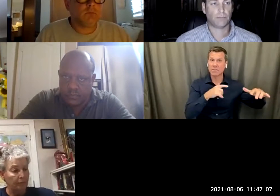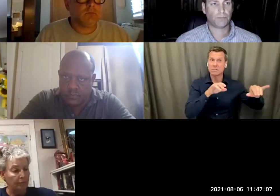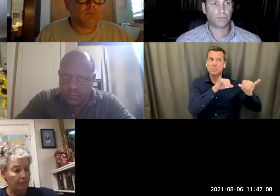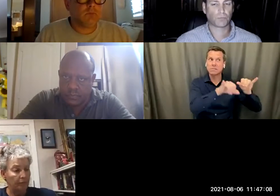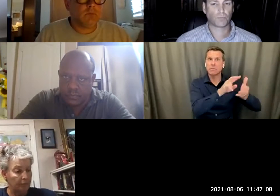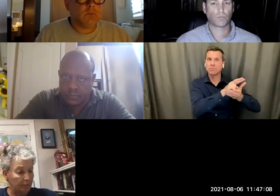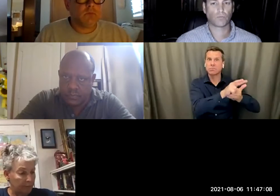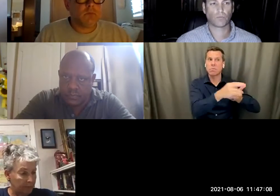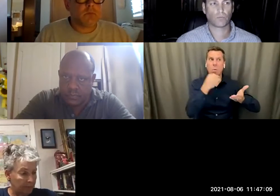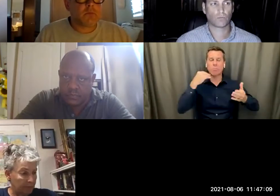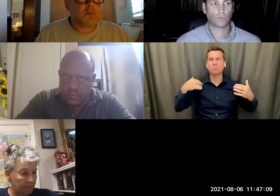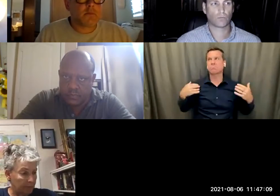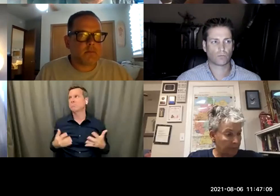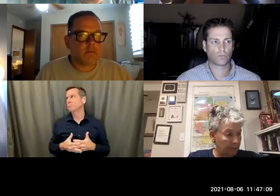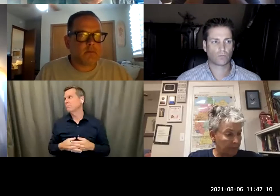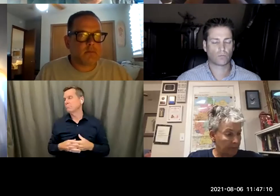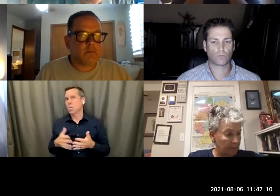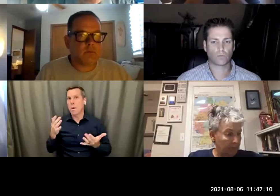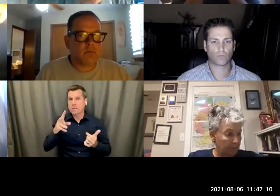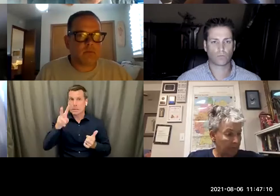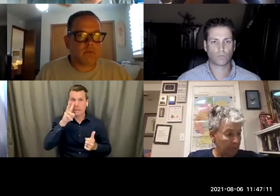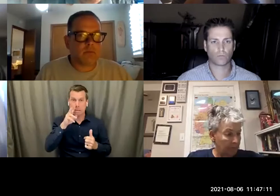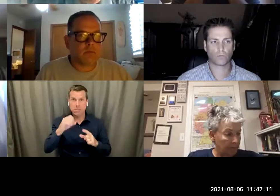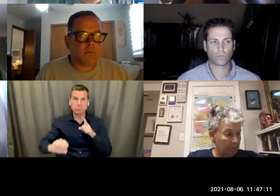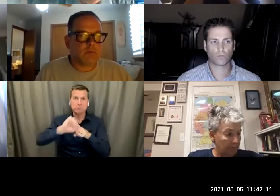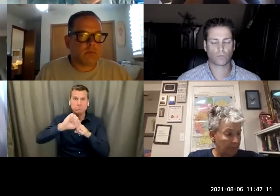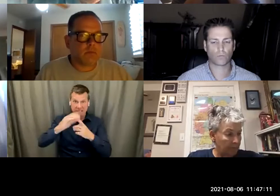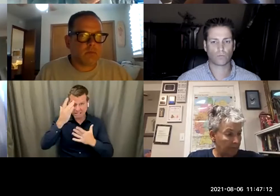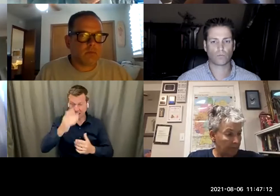No, in this, I'll just make a comment about the importance of taking